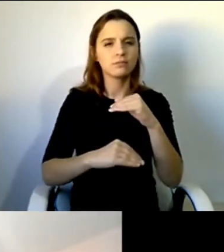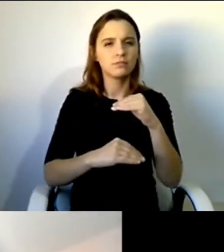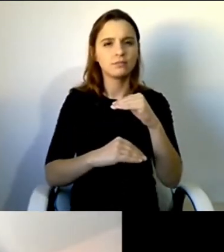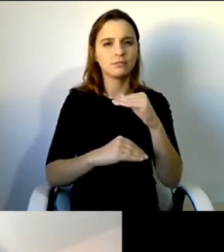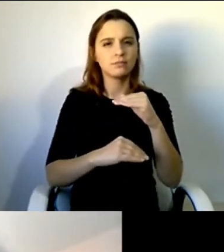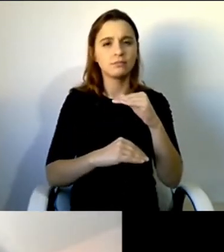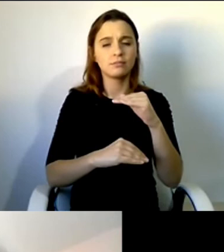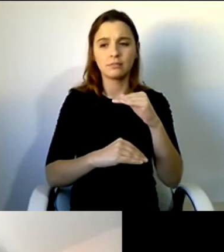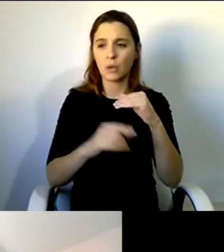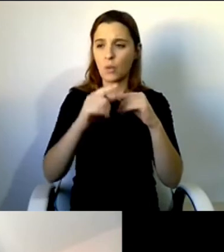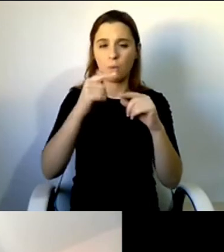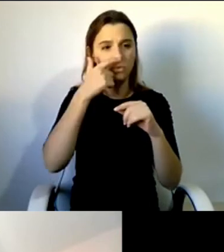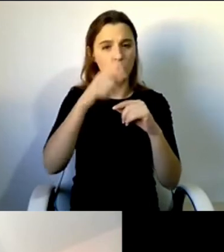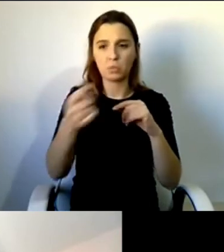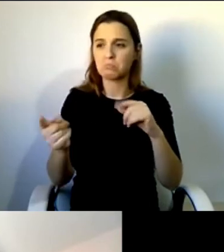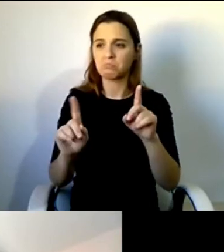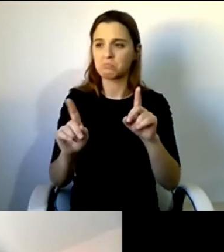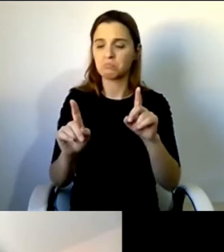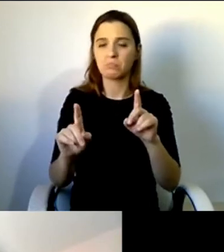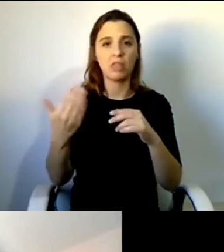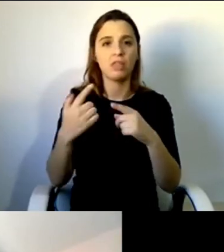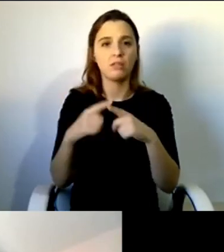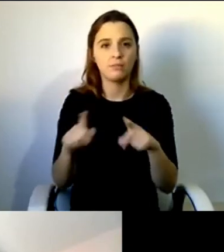If I come back to,